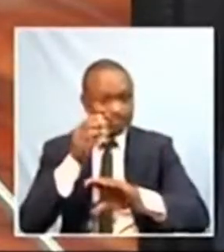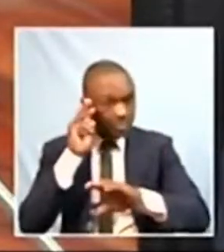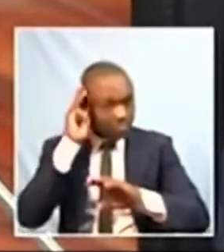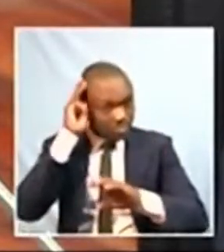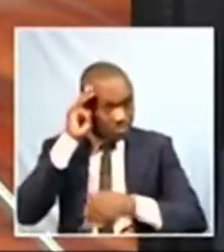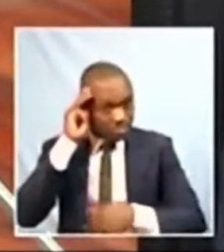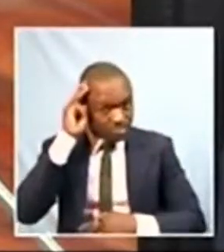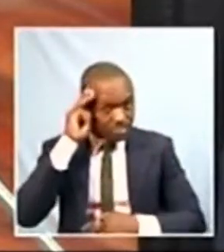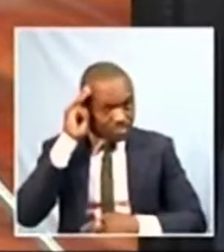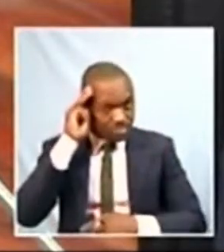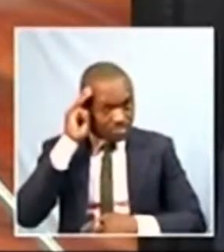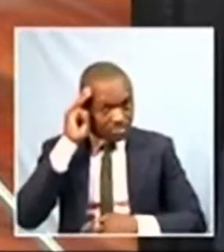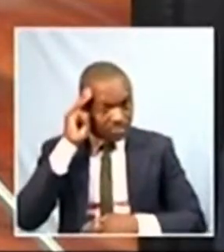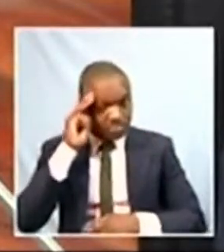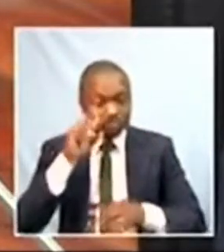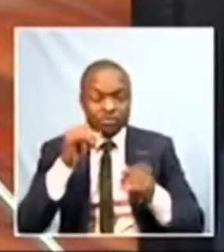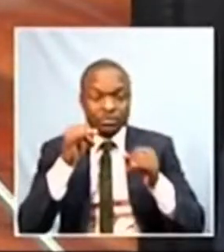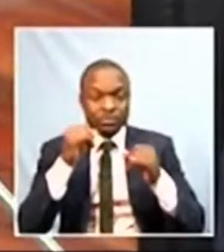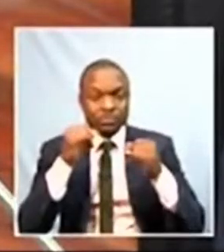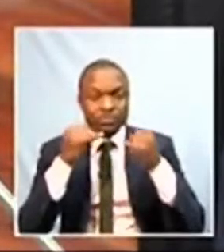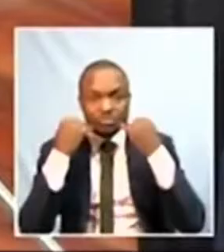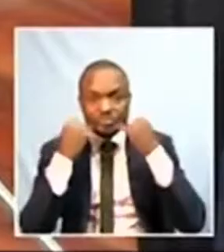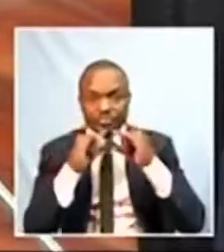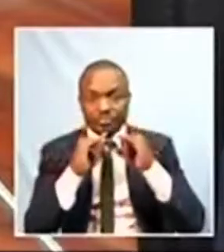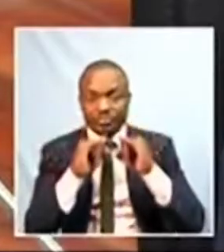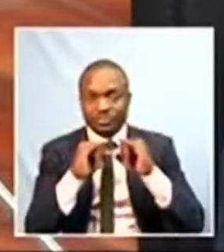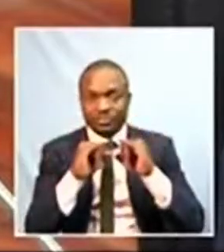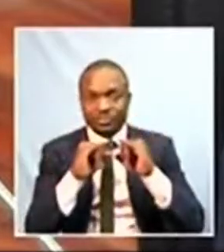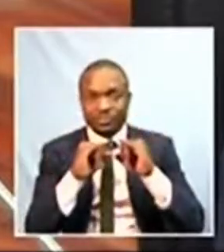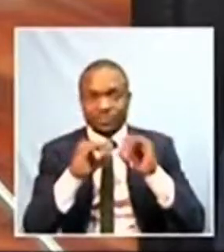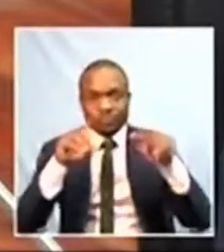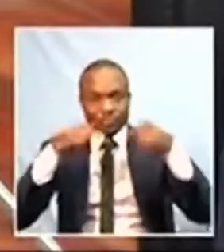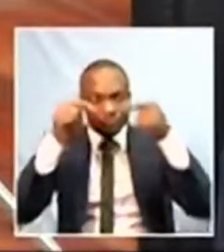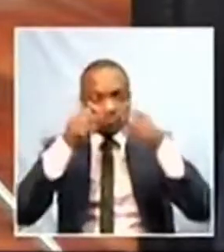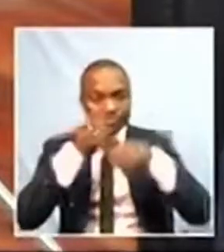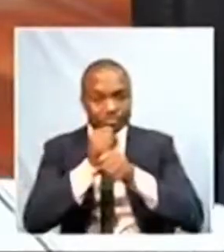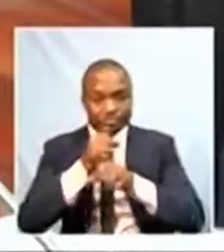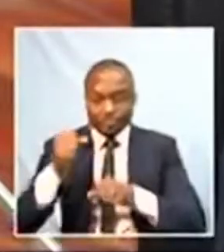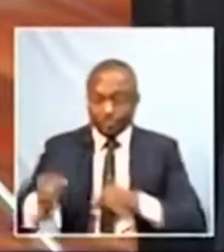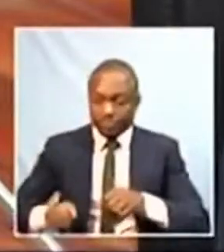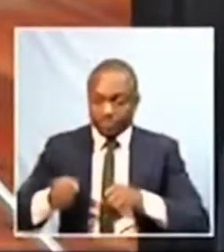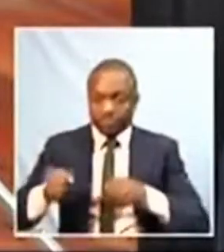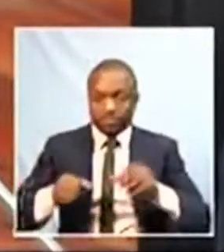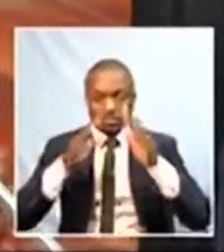Ministry for updates on progress made with the construction of the Chief's Palace.